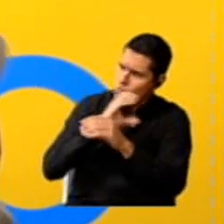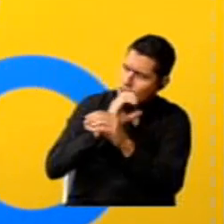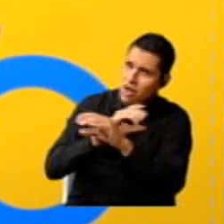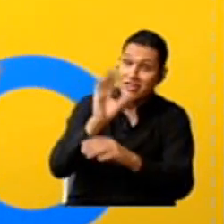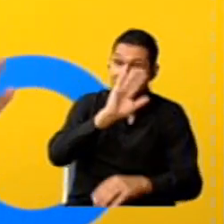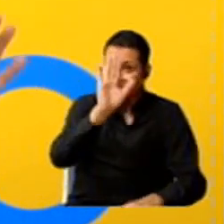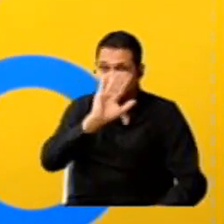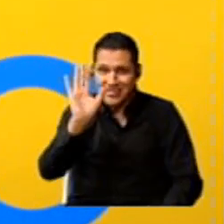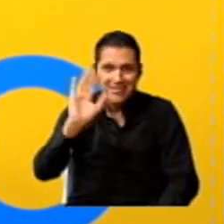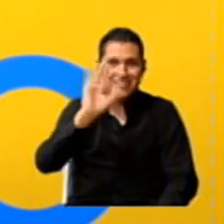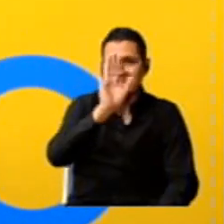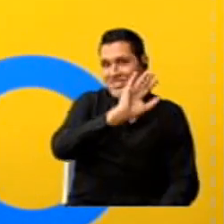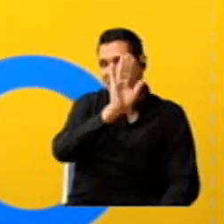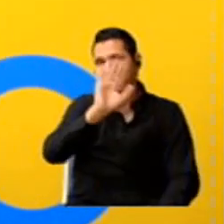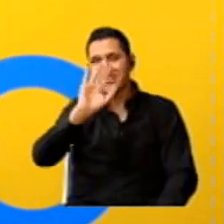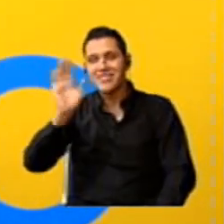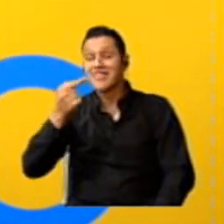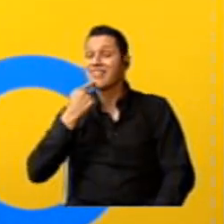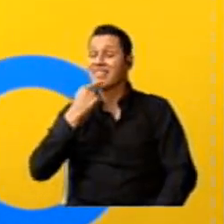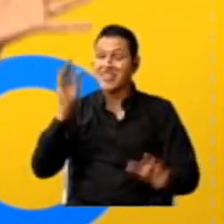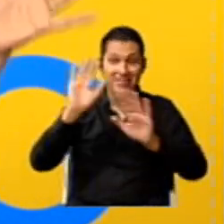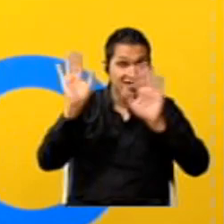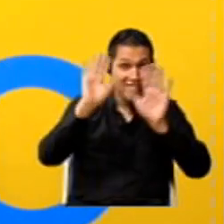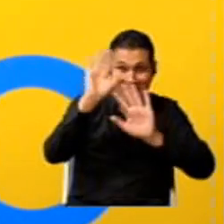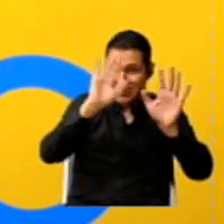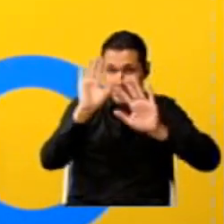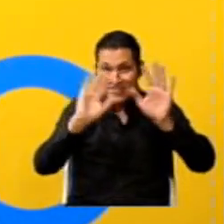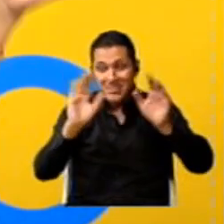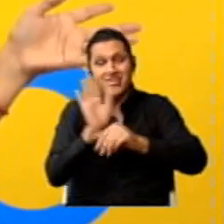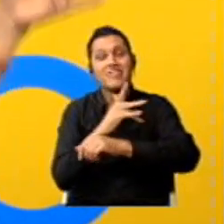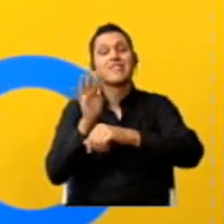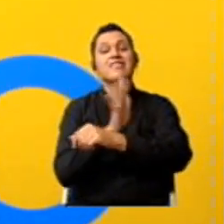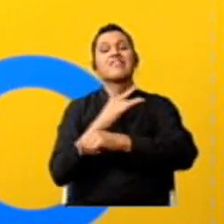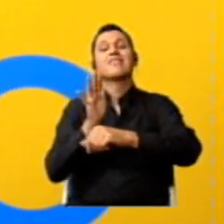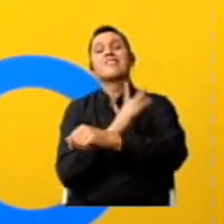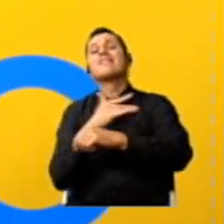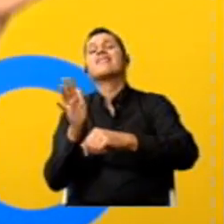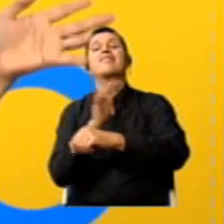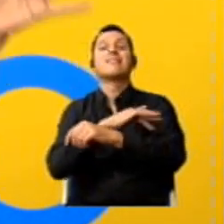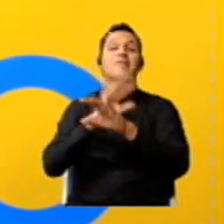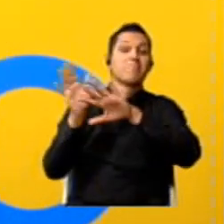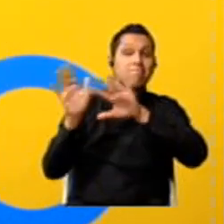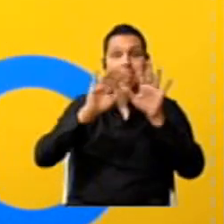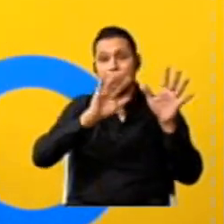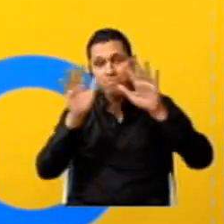Bye. Goodbye. Say goodbye.